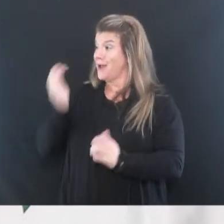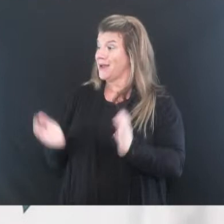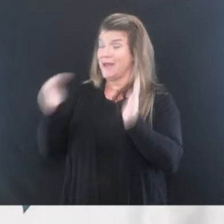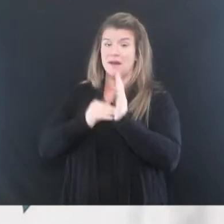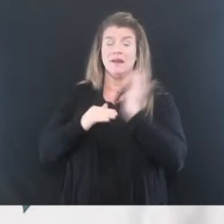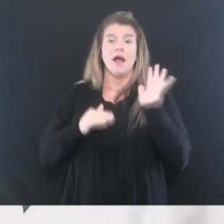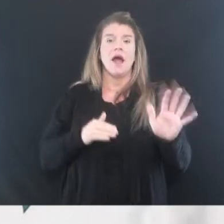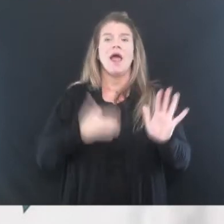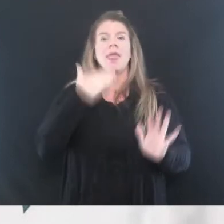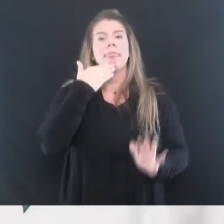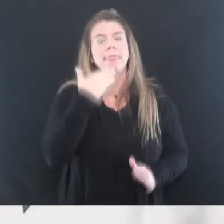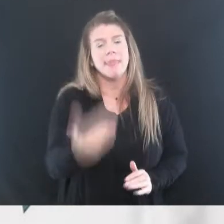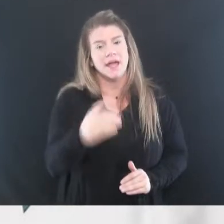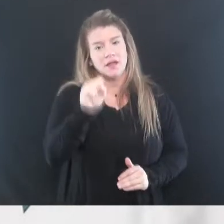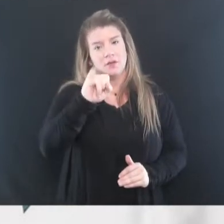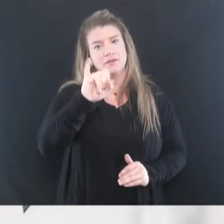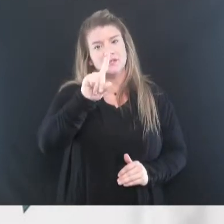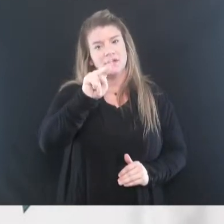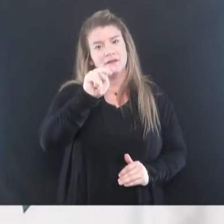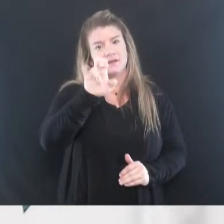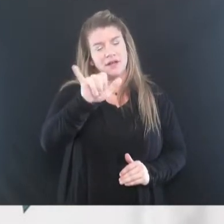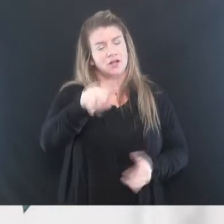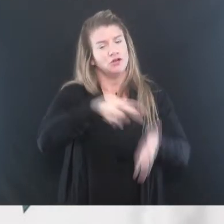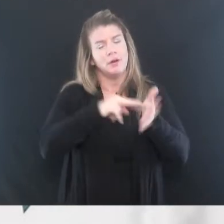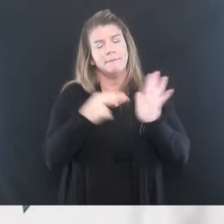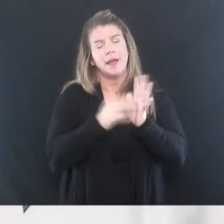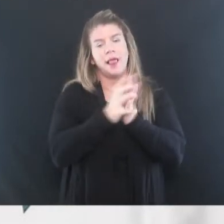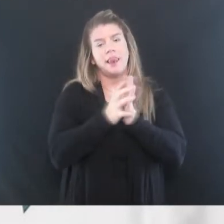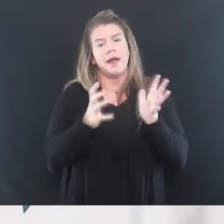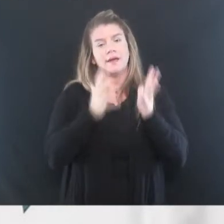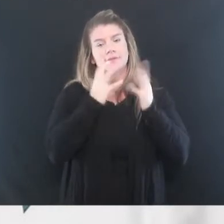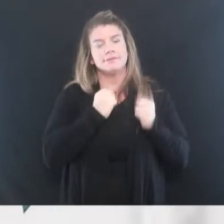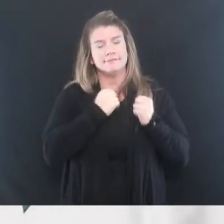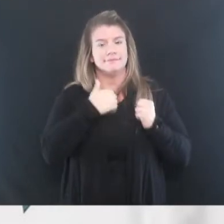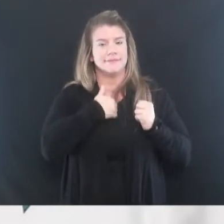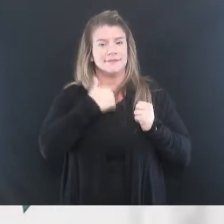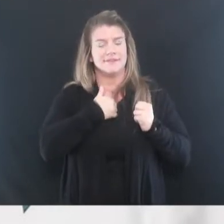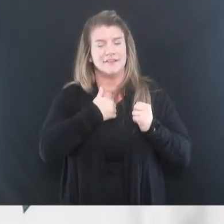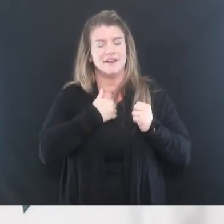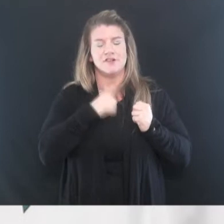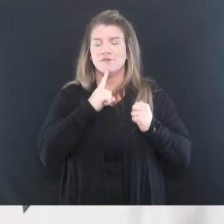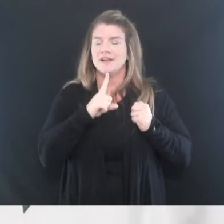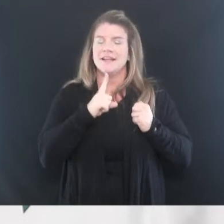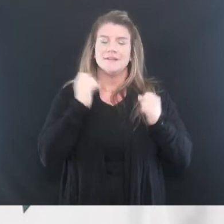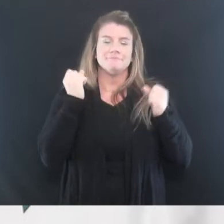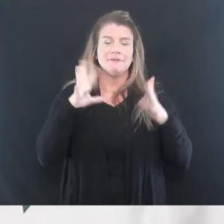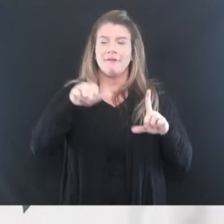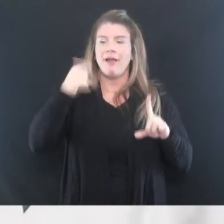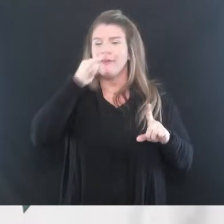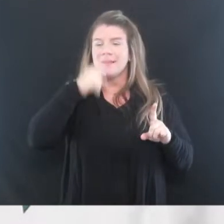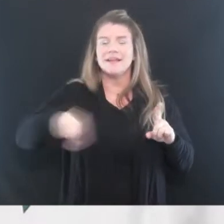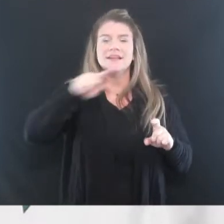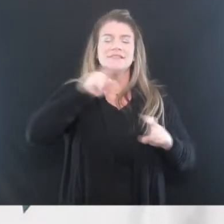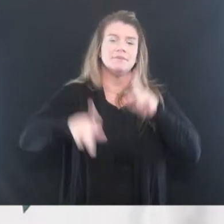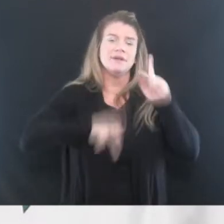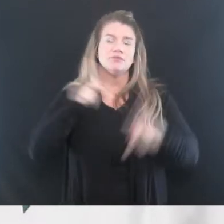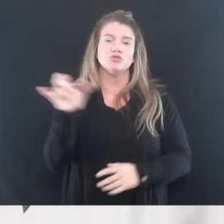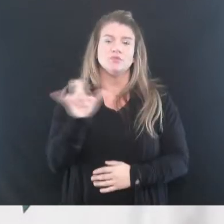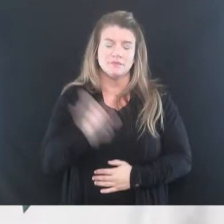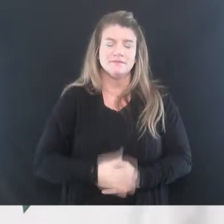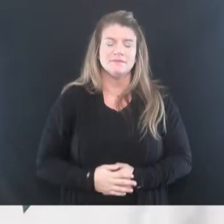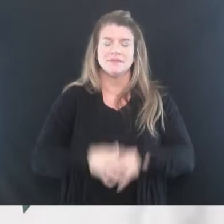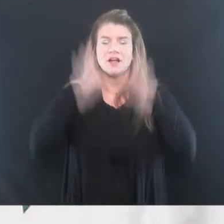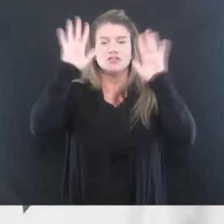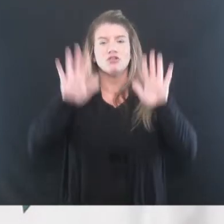Sydney, thanks. You meant a lot to me yesterday, as well as all the other kids and all the people. So